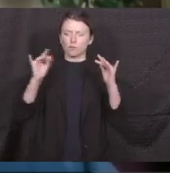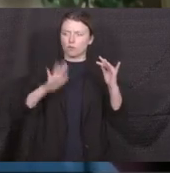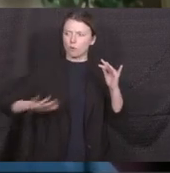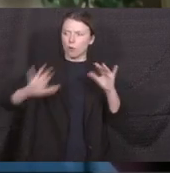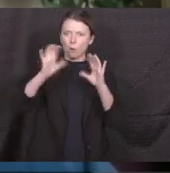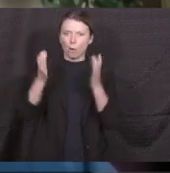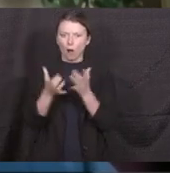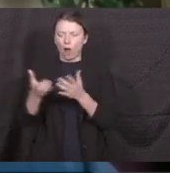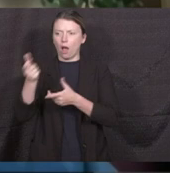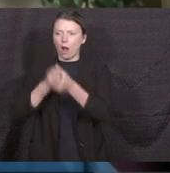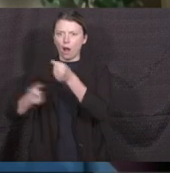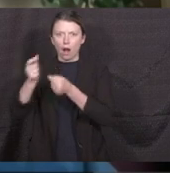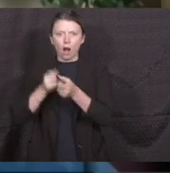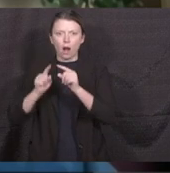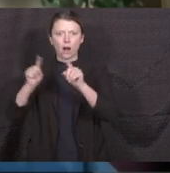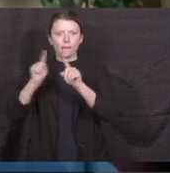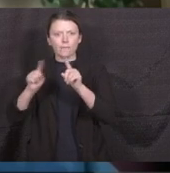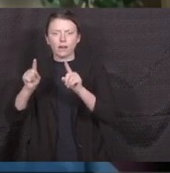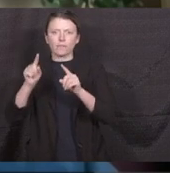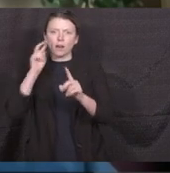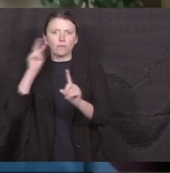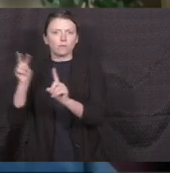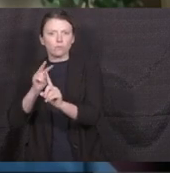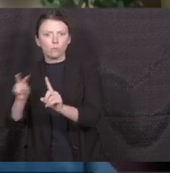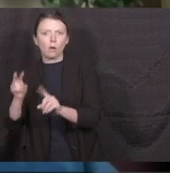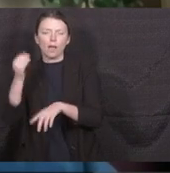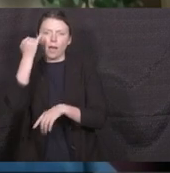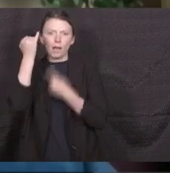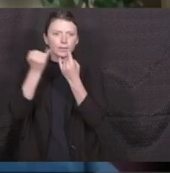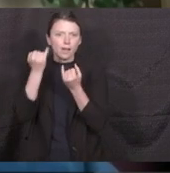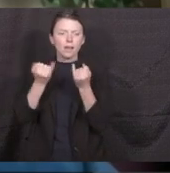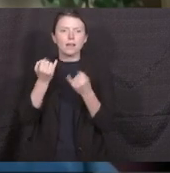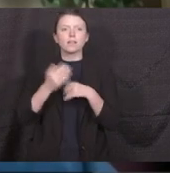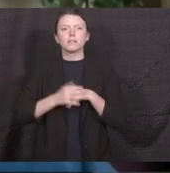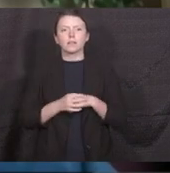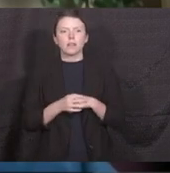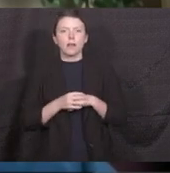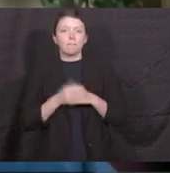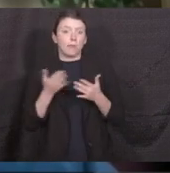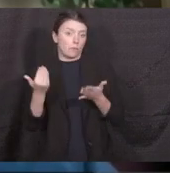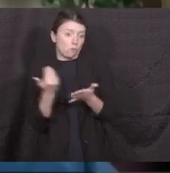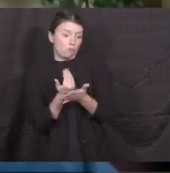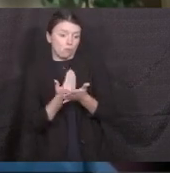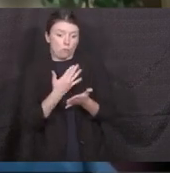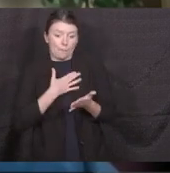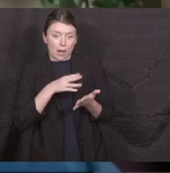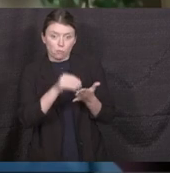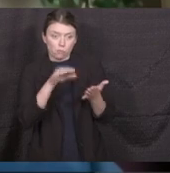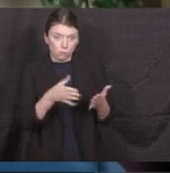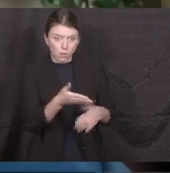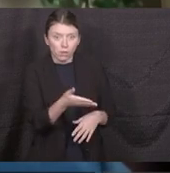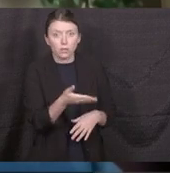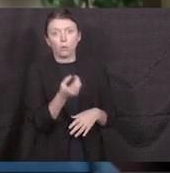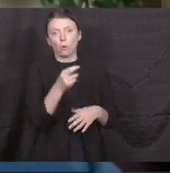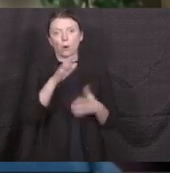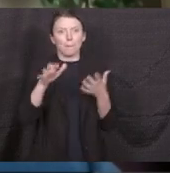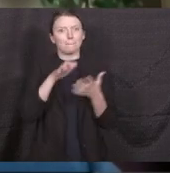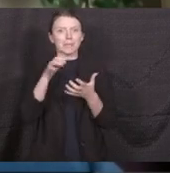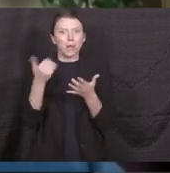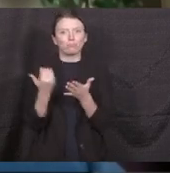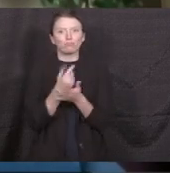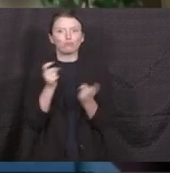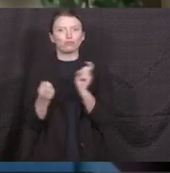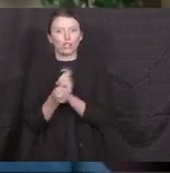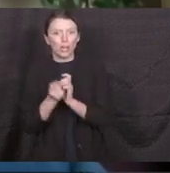world, find viewpoints and ideas that are maybe new to a lot of our students, or that mix up the conversation,